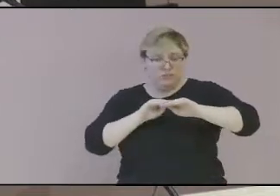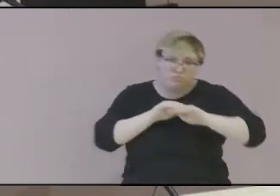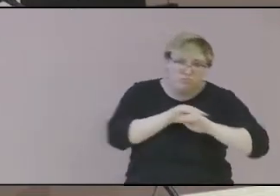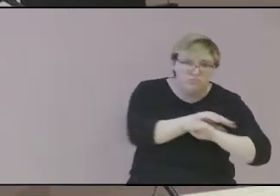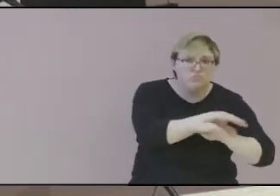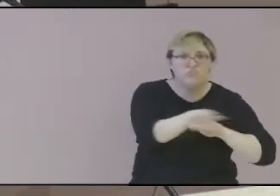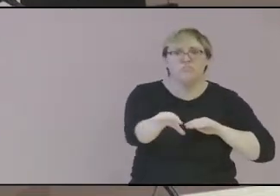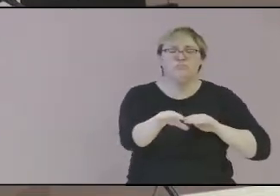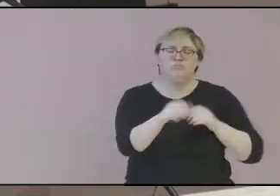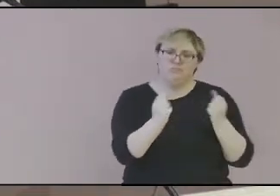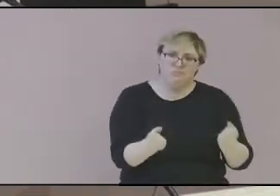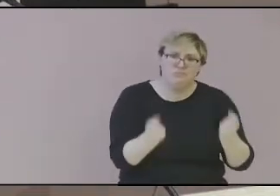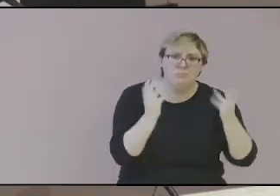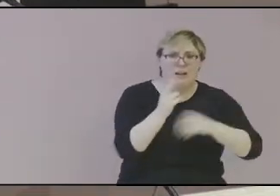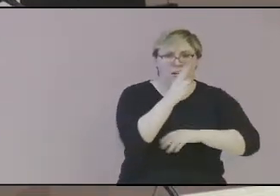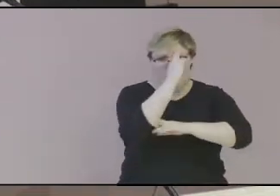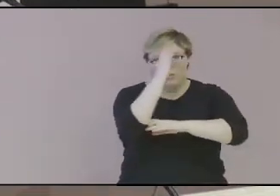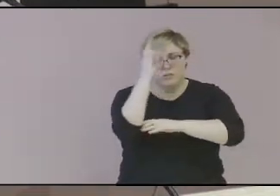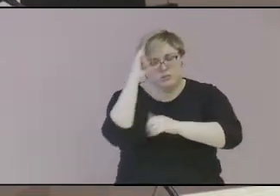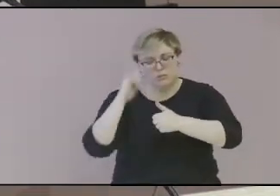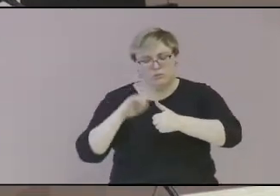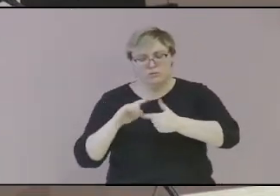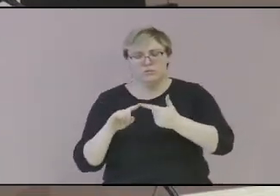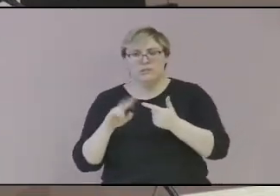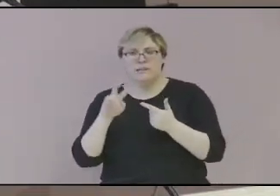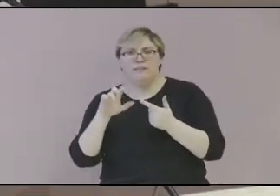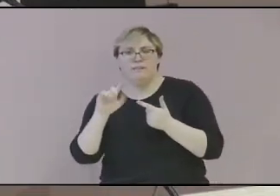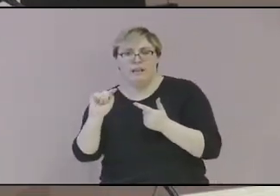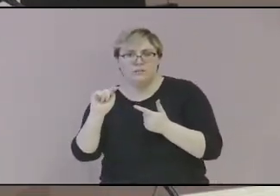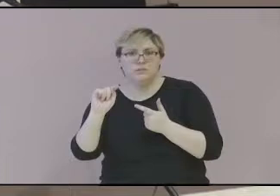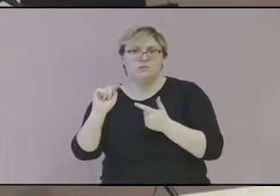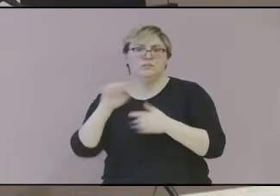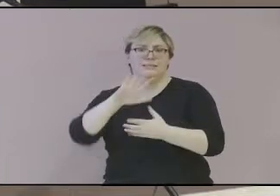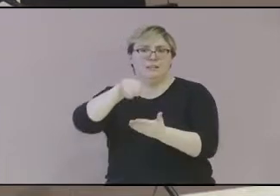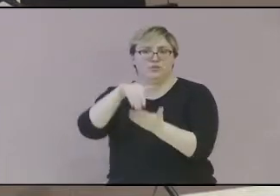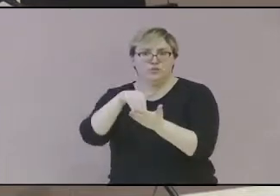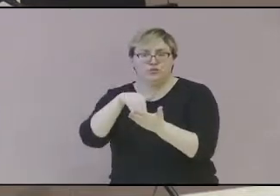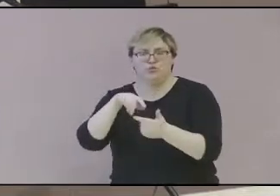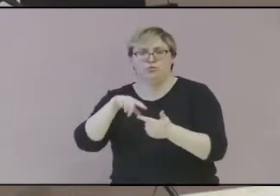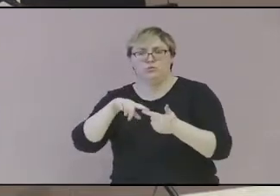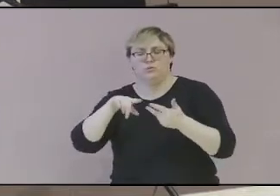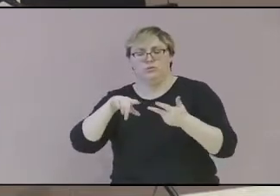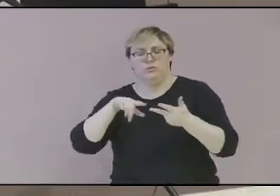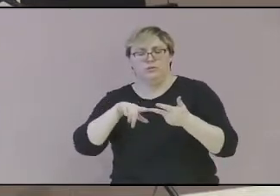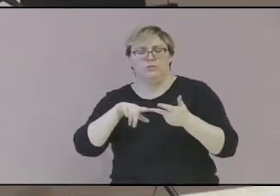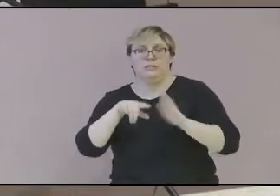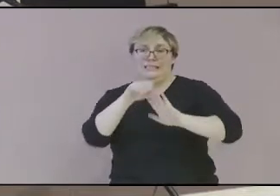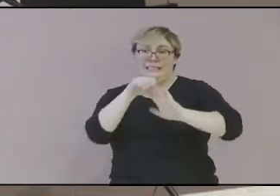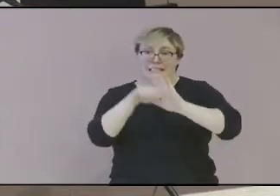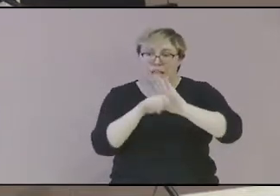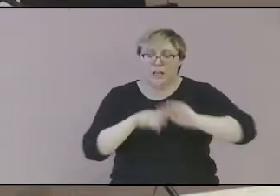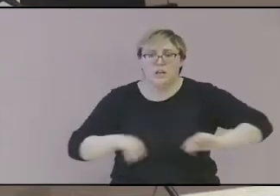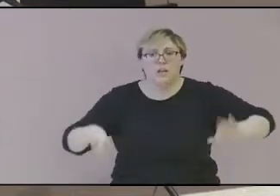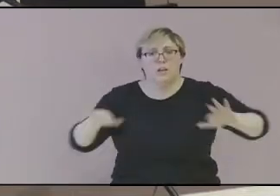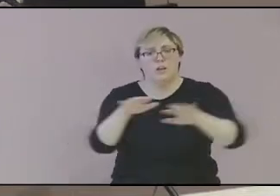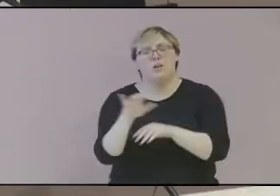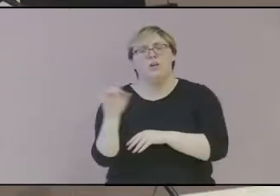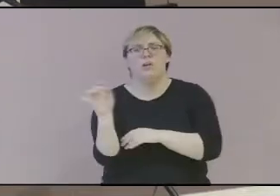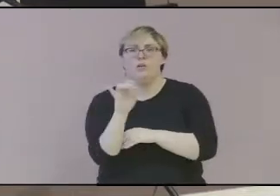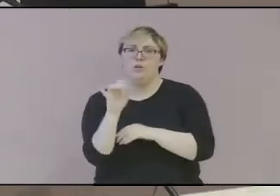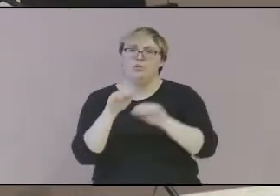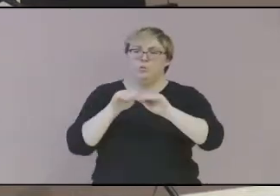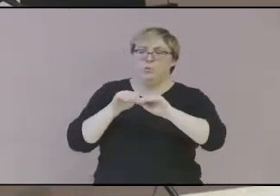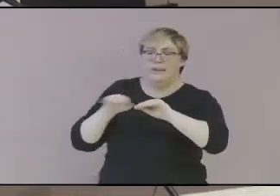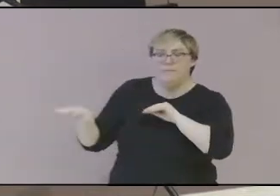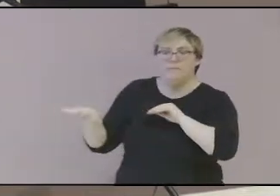Veterans Administration healthcare centers. In the state, they also influenced the development of CSCs in other states